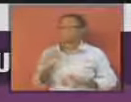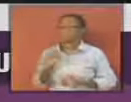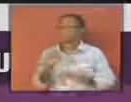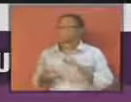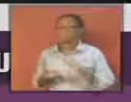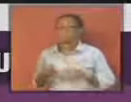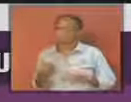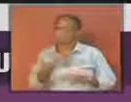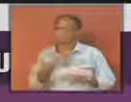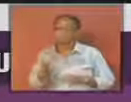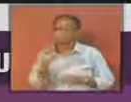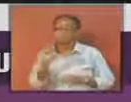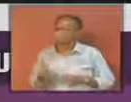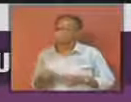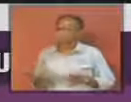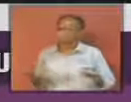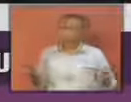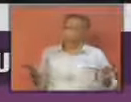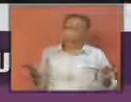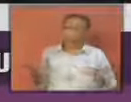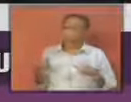is there any,